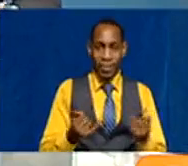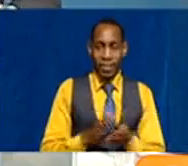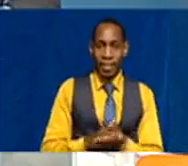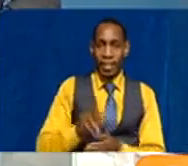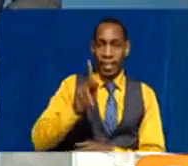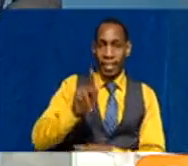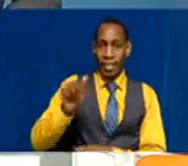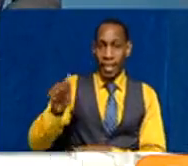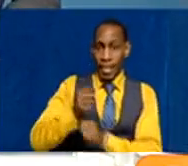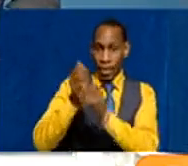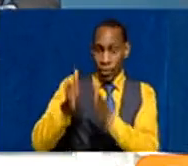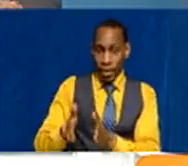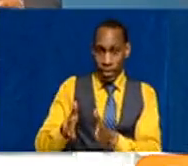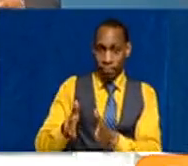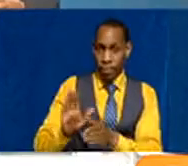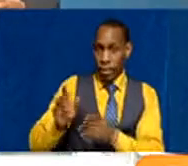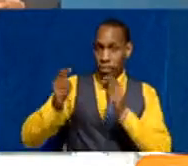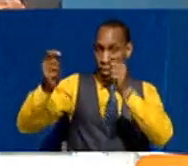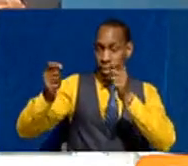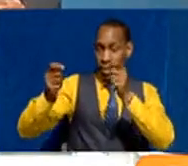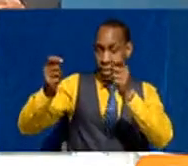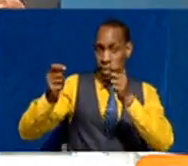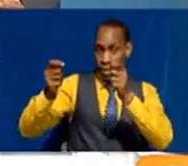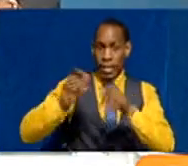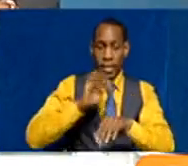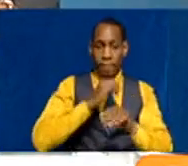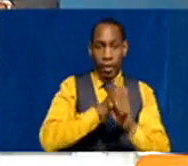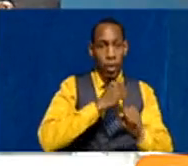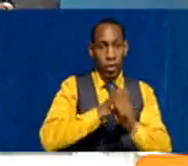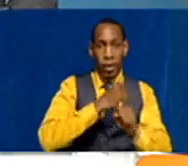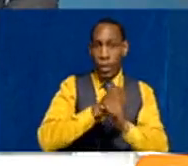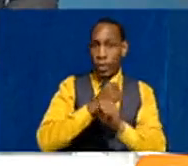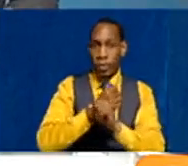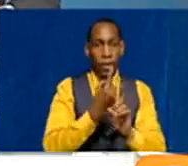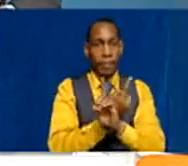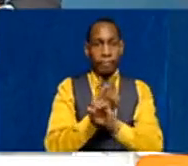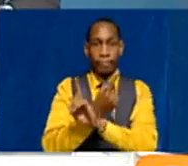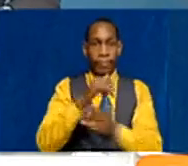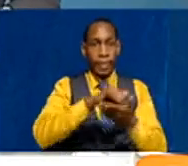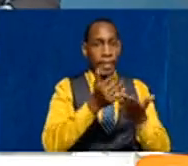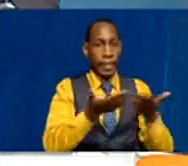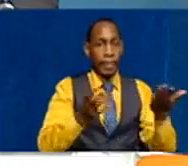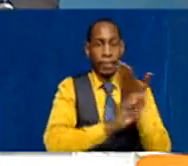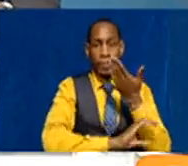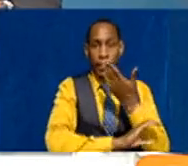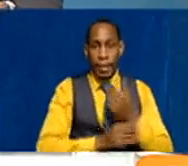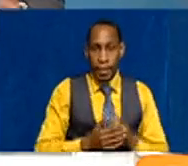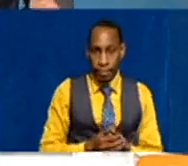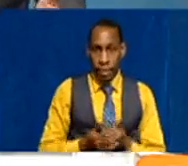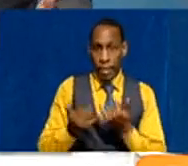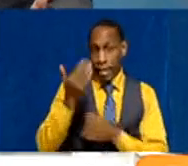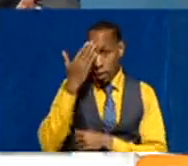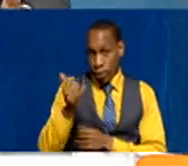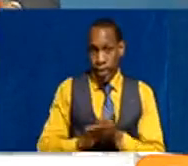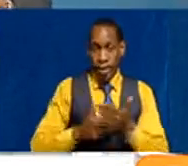Kenya Airports Authority workers have downed their tools, paralyzing operations at different airports around the country. Now, this